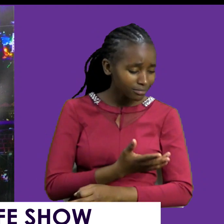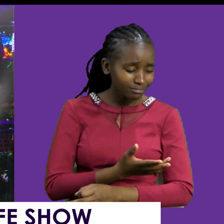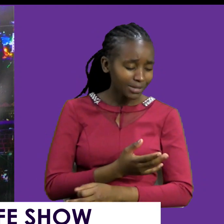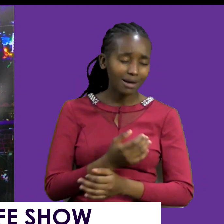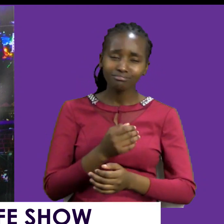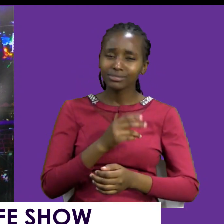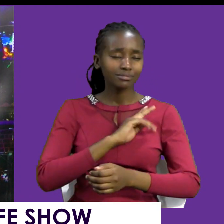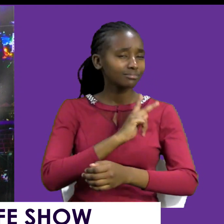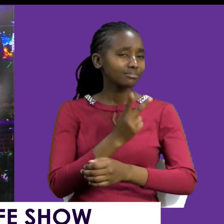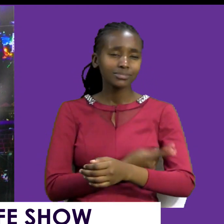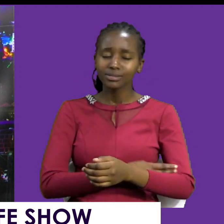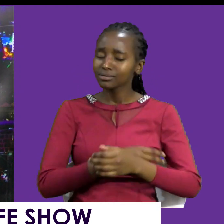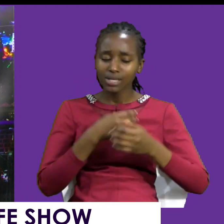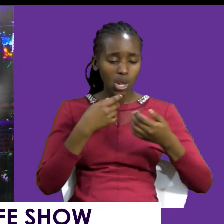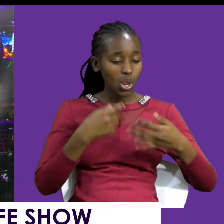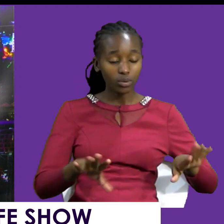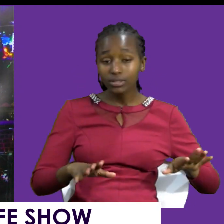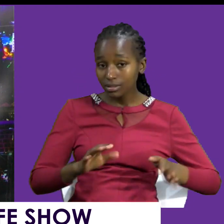yourself,